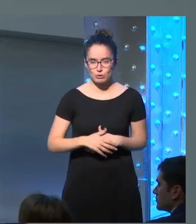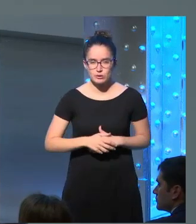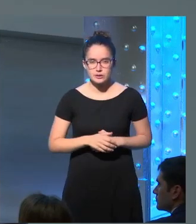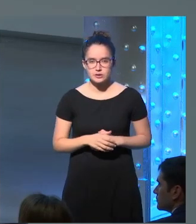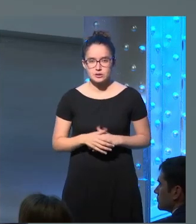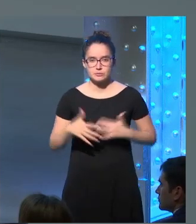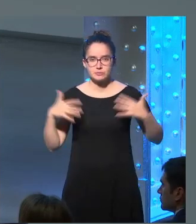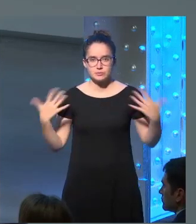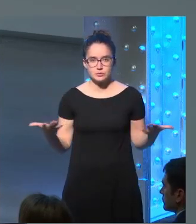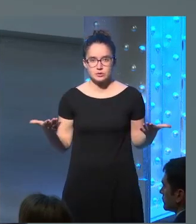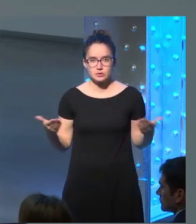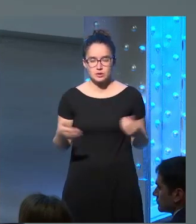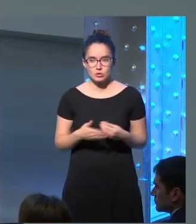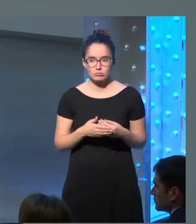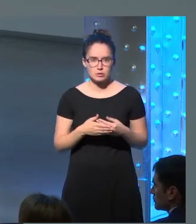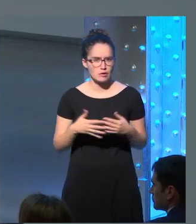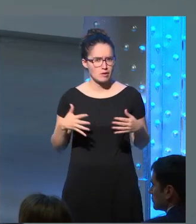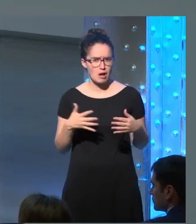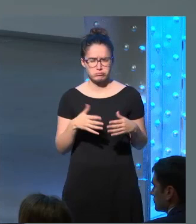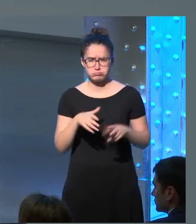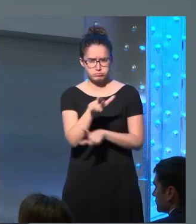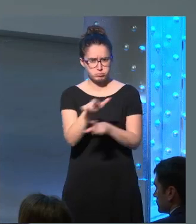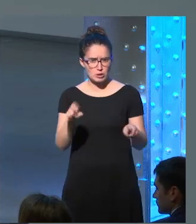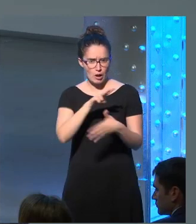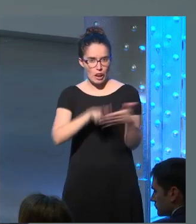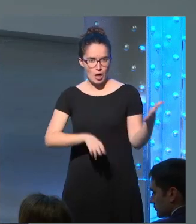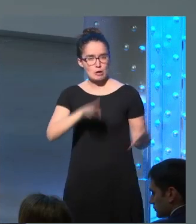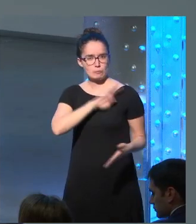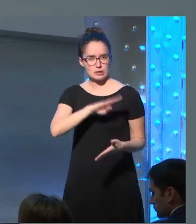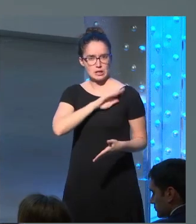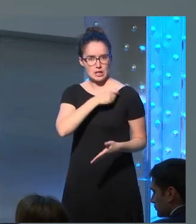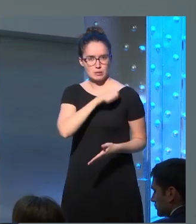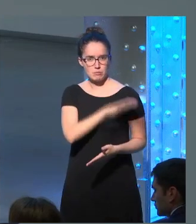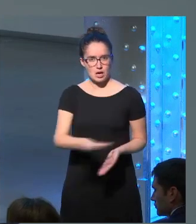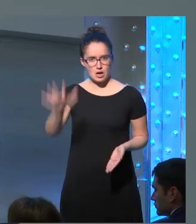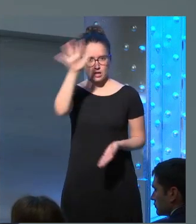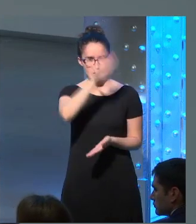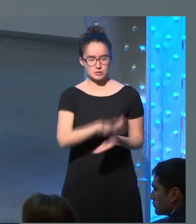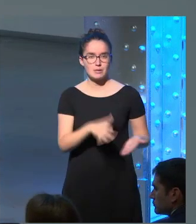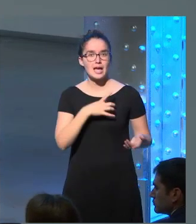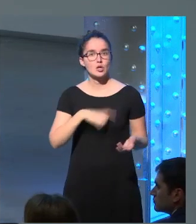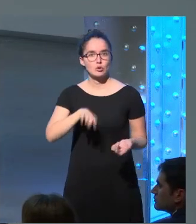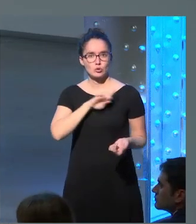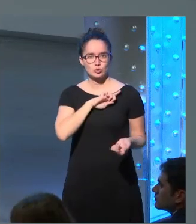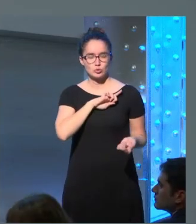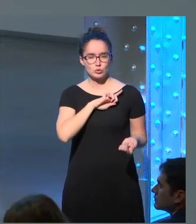fellow newspapers, and so it has a wide distribution and wide circulation all over